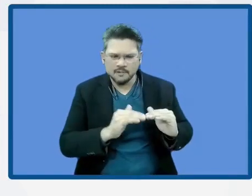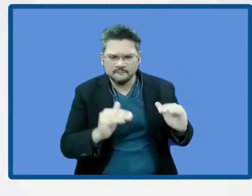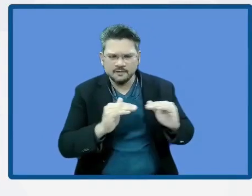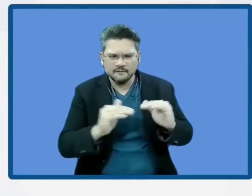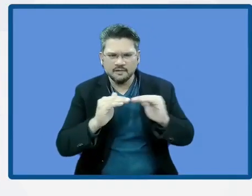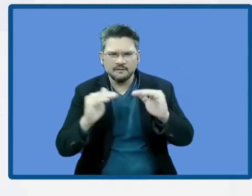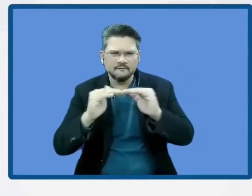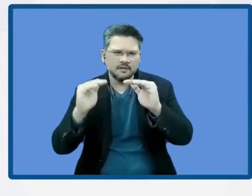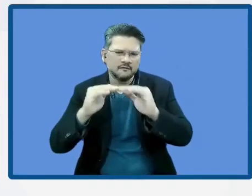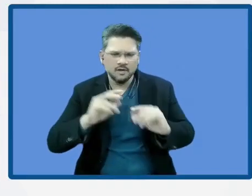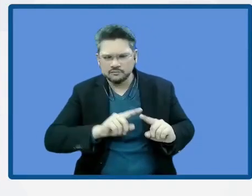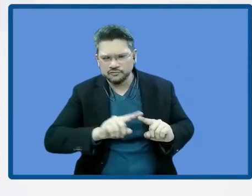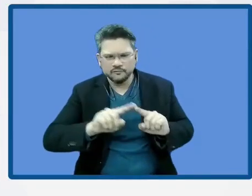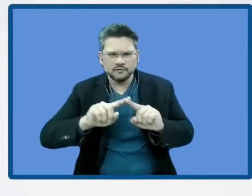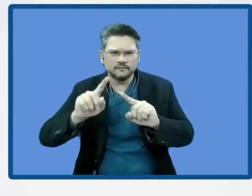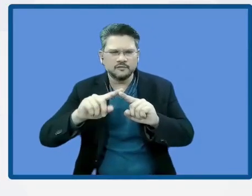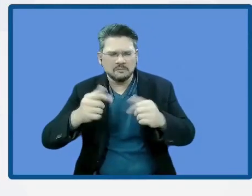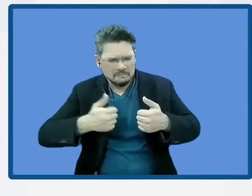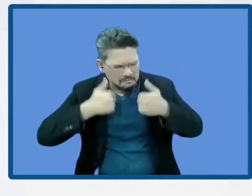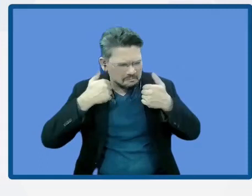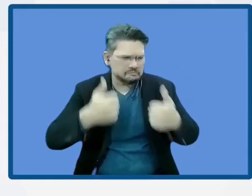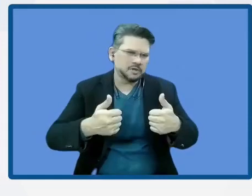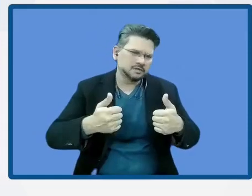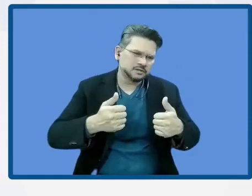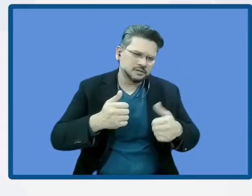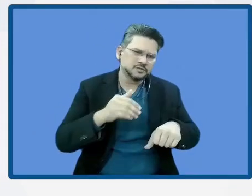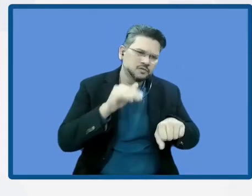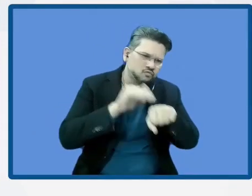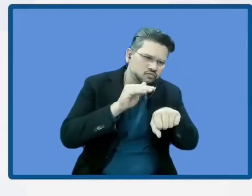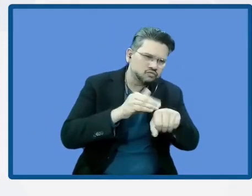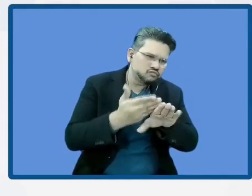of how to issue a warning and communicate it to the people.